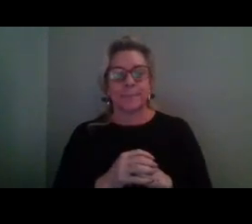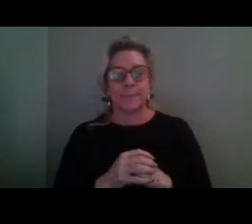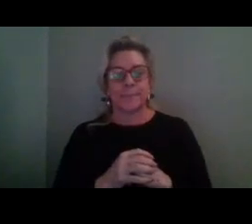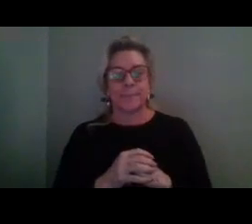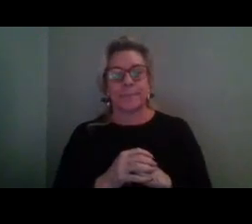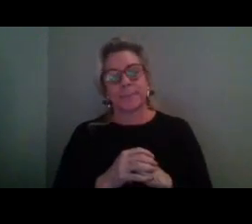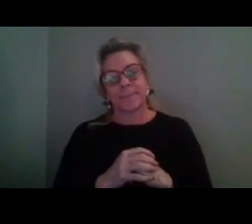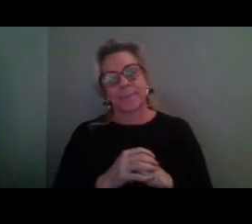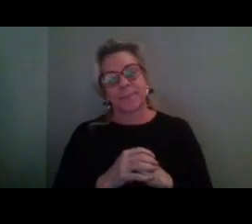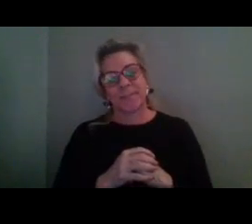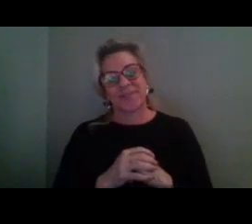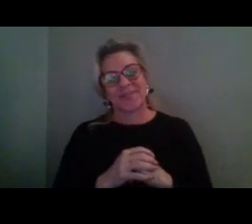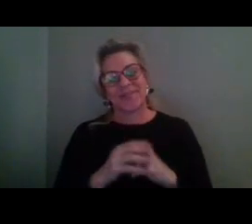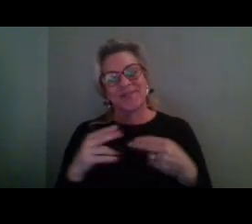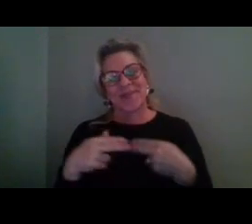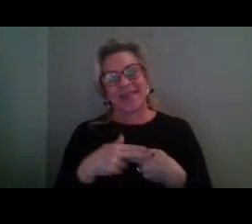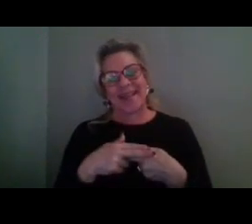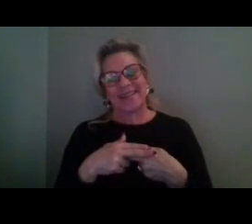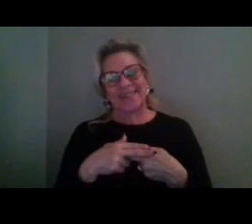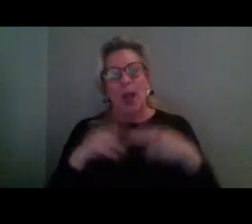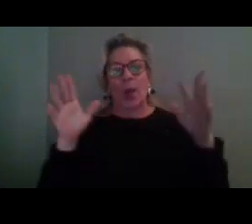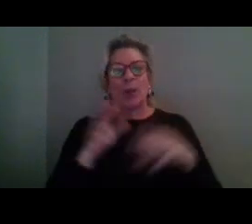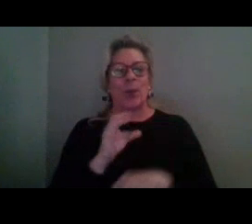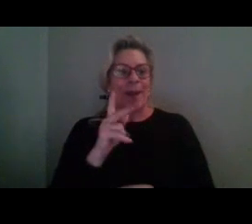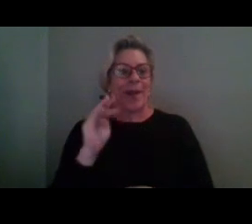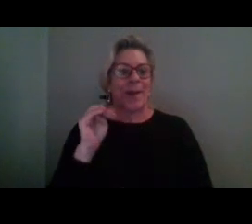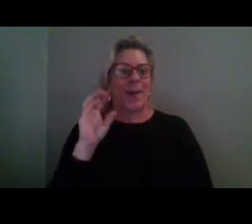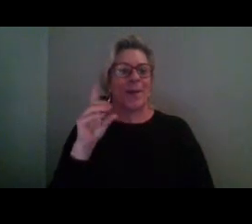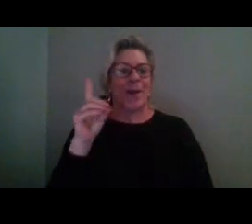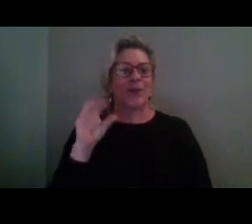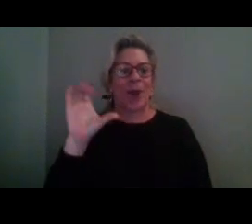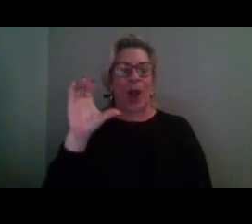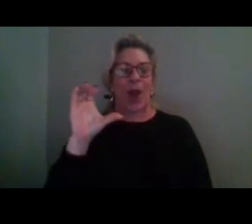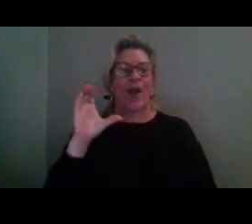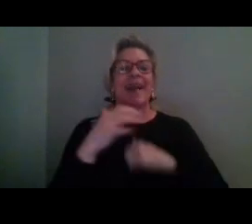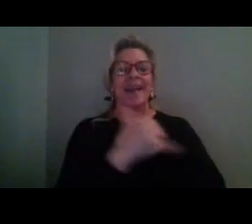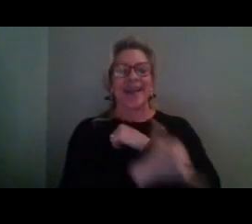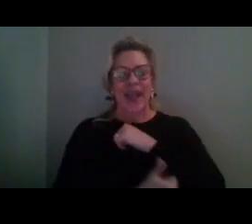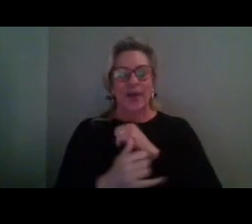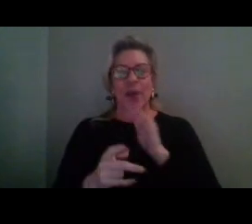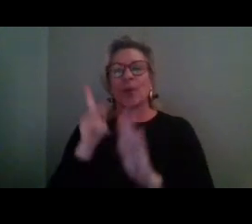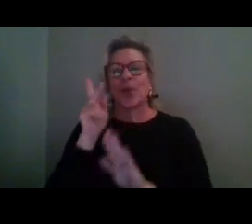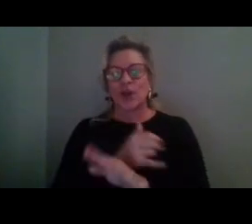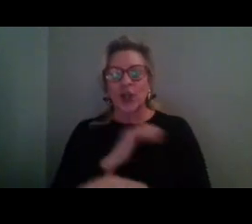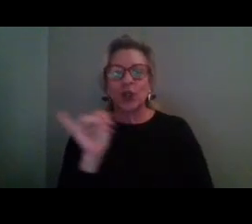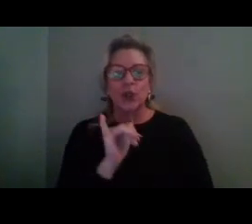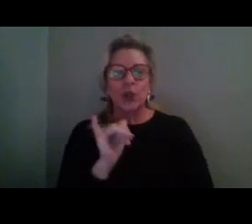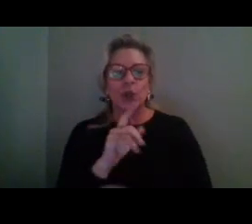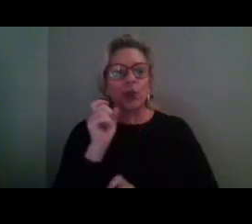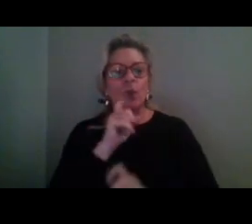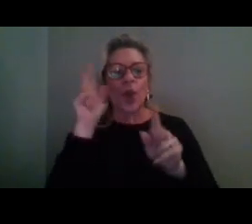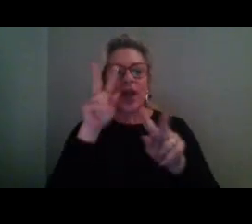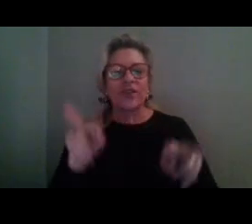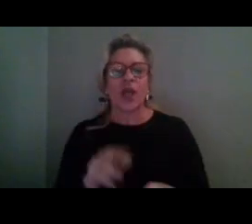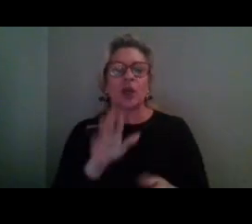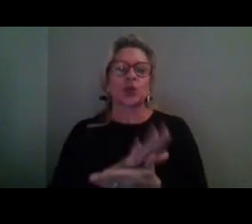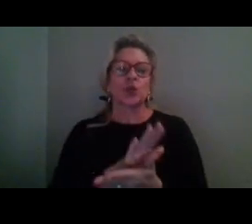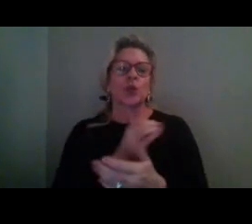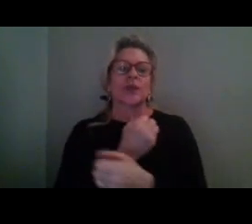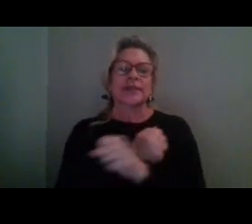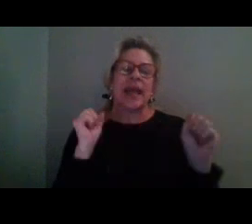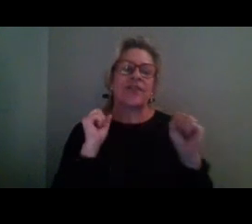Next. Oh, Modoc County. Okay, so I wanted to highlight this Modoc County project, the Surprise Valley School